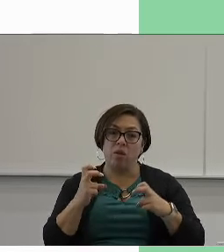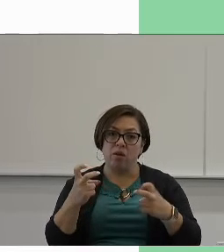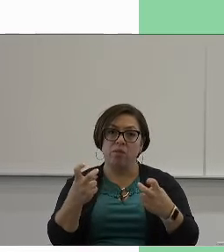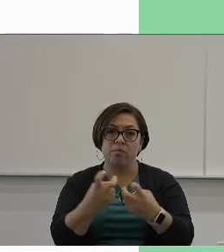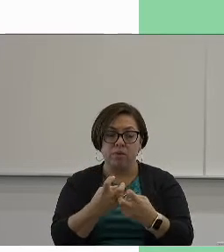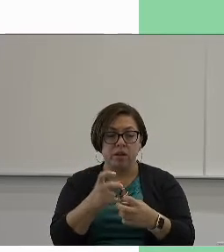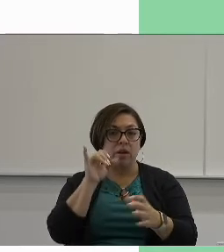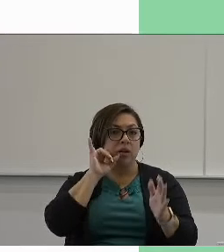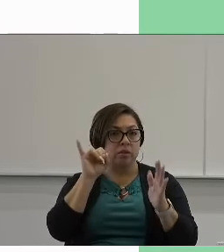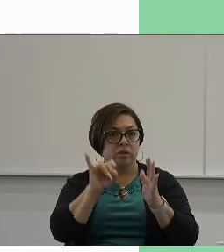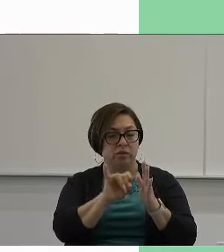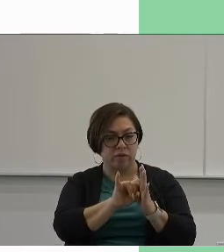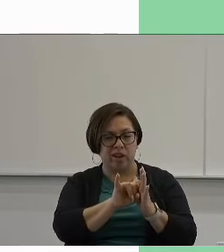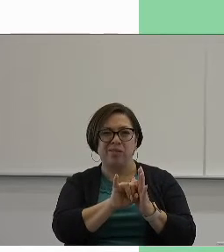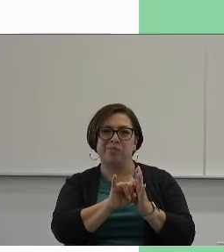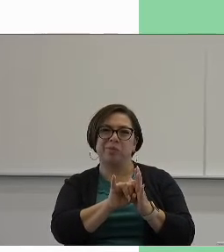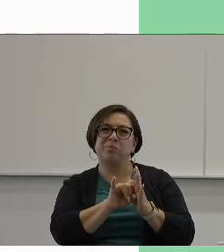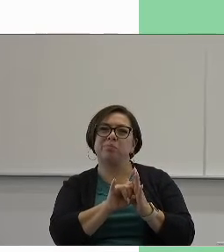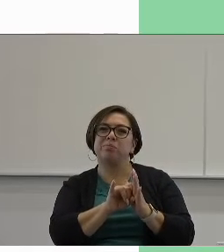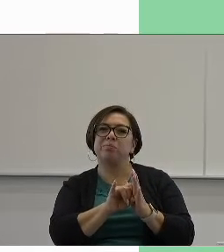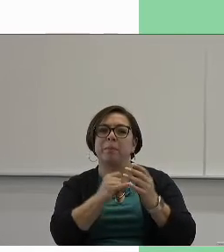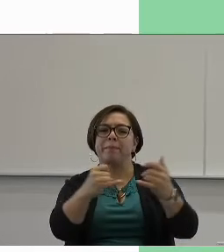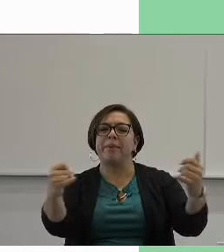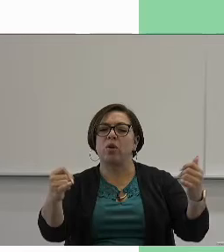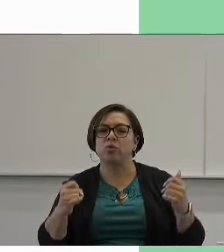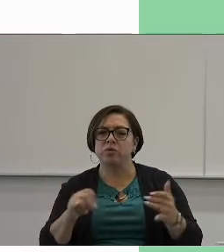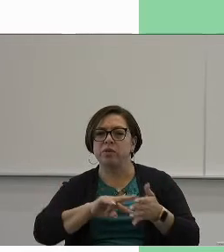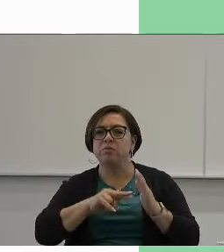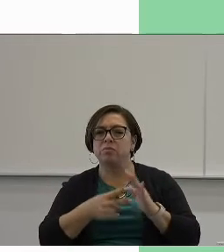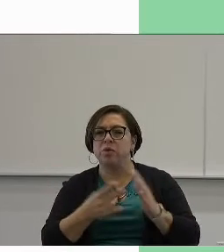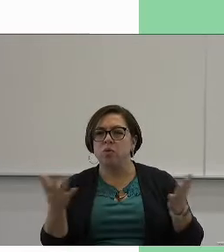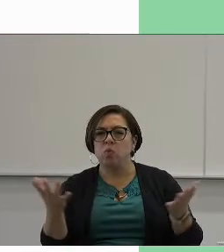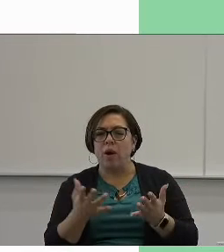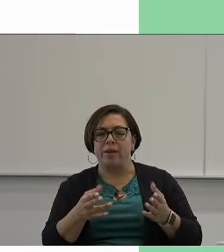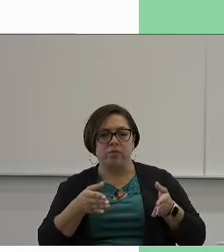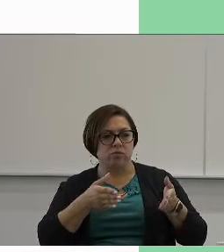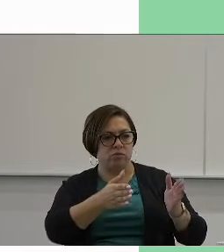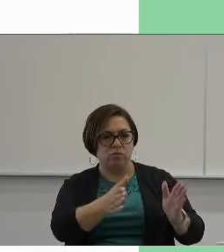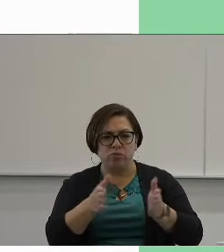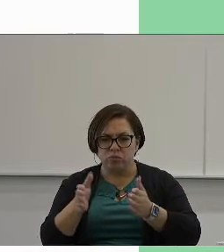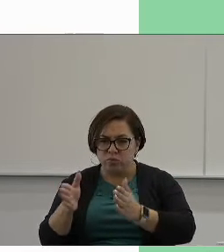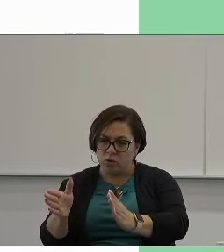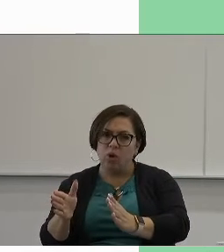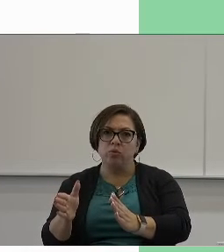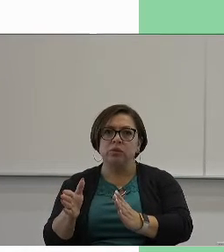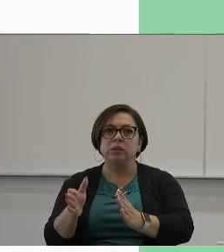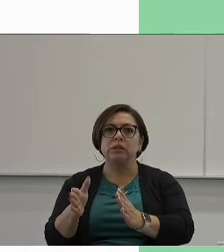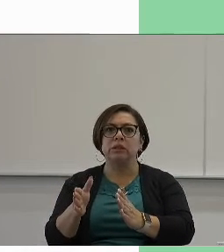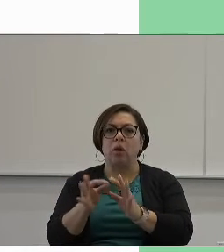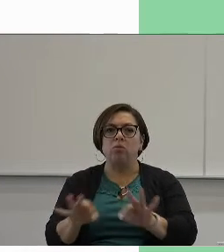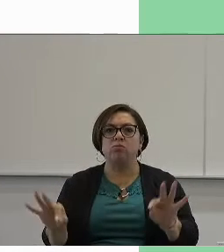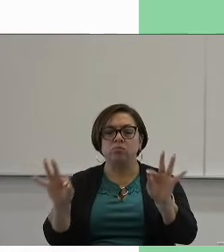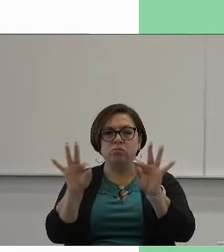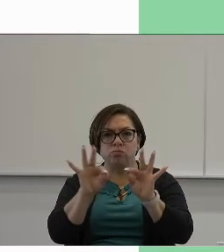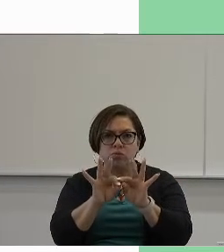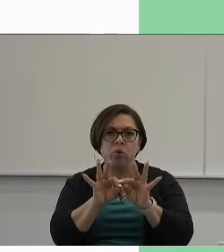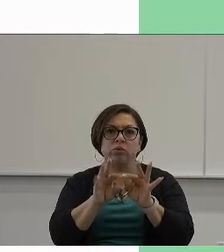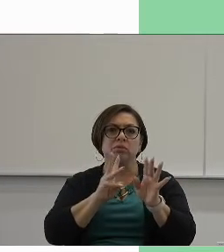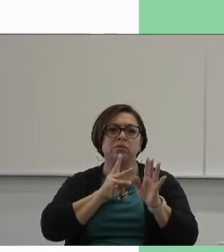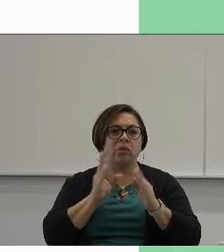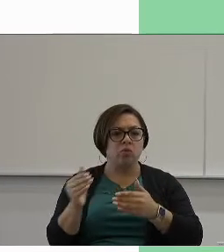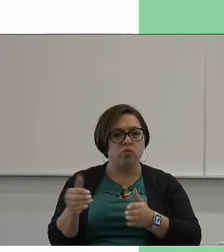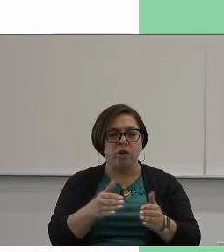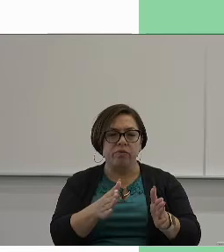using identifiable boundaries. Identifiable boundaries are major roadways or other geographic features, rivers,